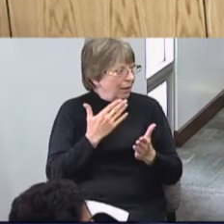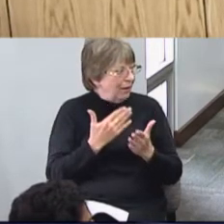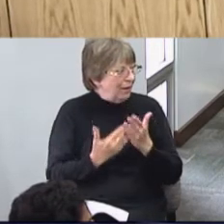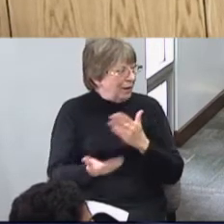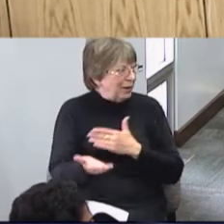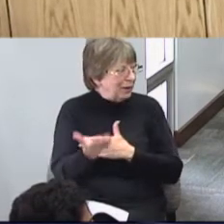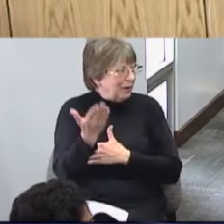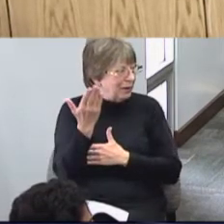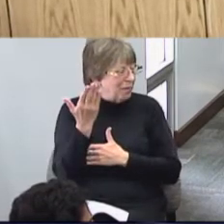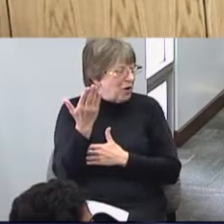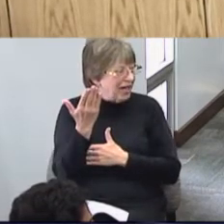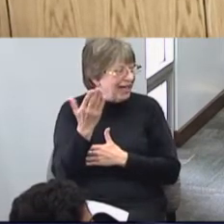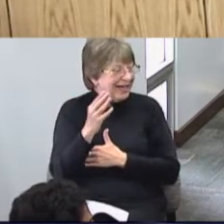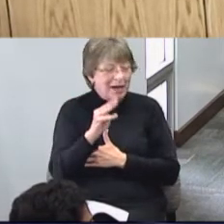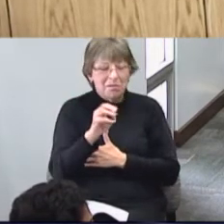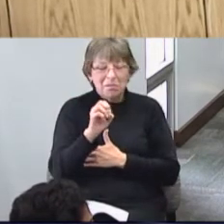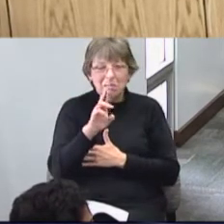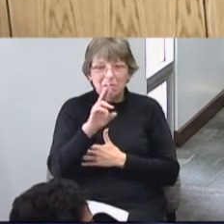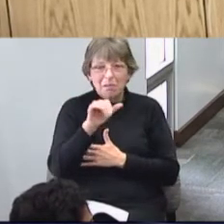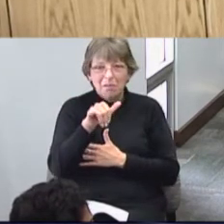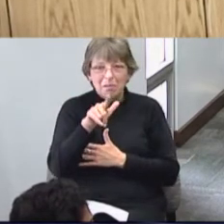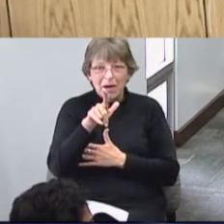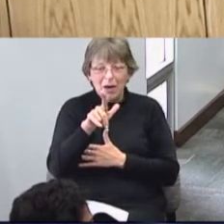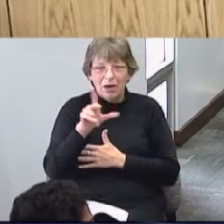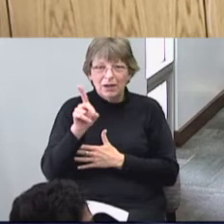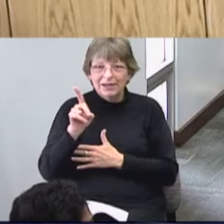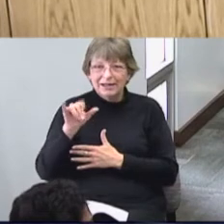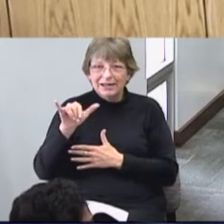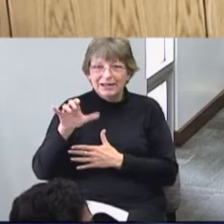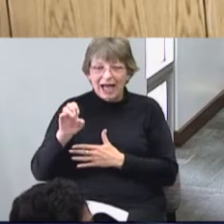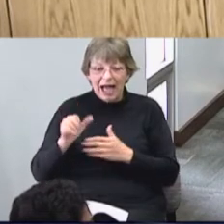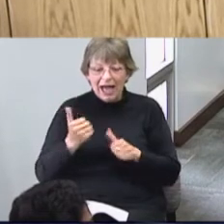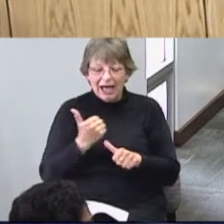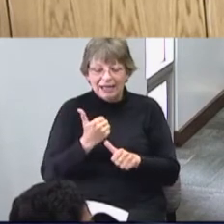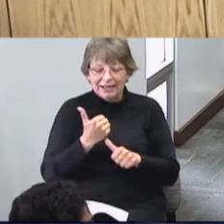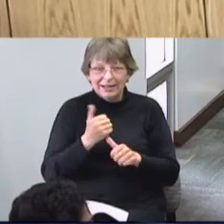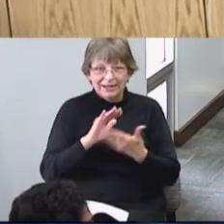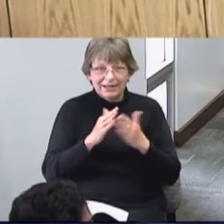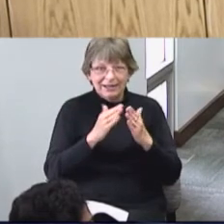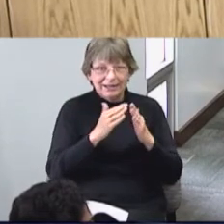Good morning, Mayor and Council. I'm Merrill Dye, the Assistant City Manager.